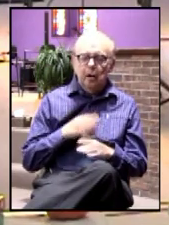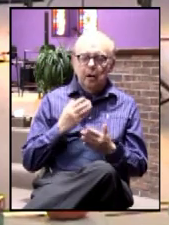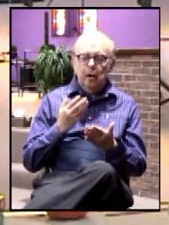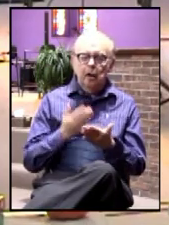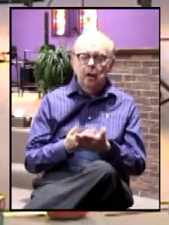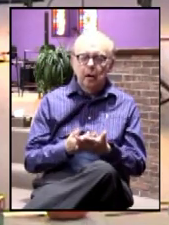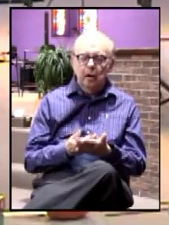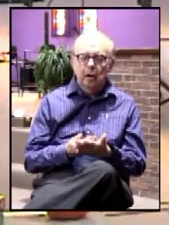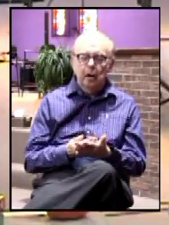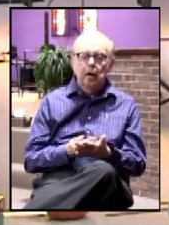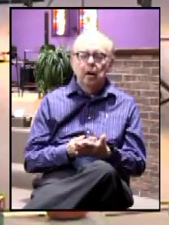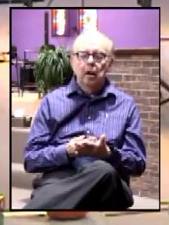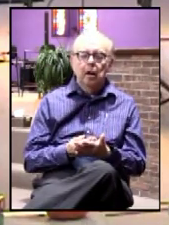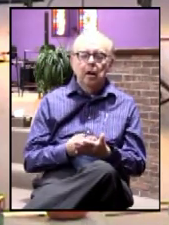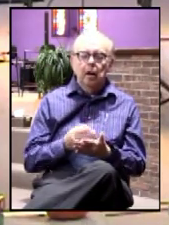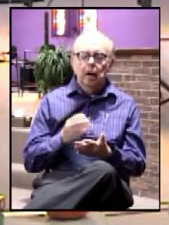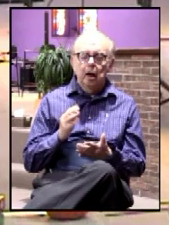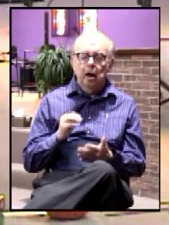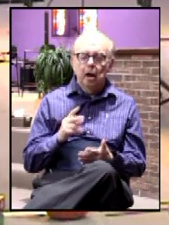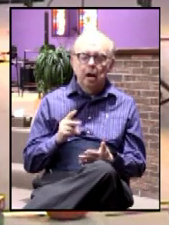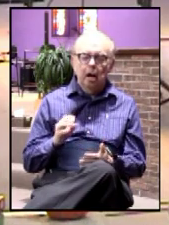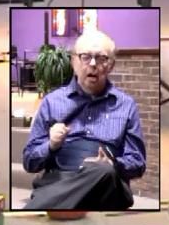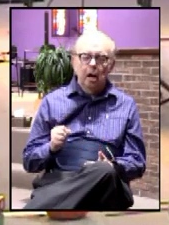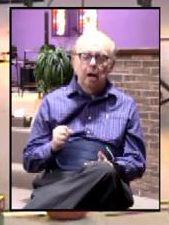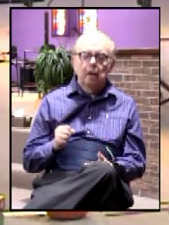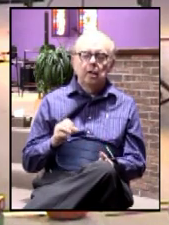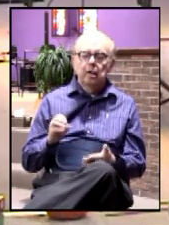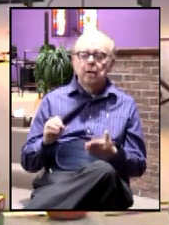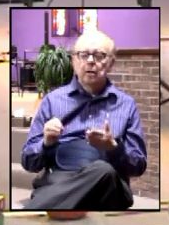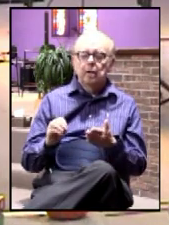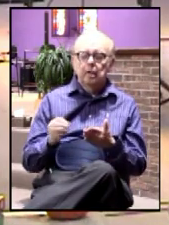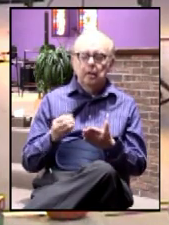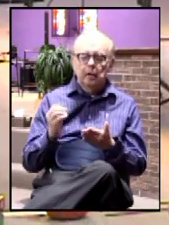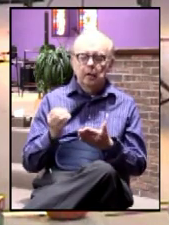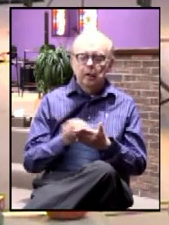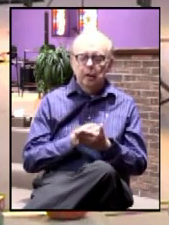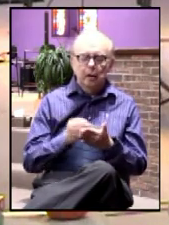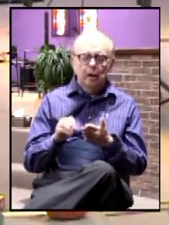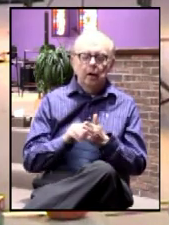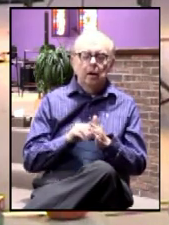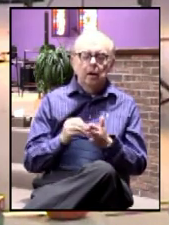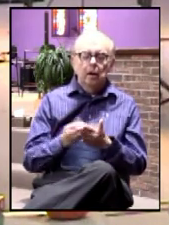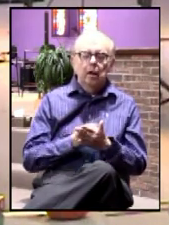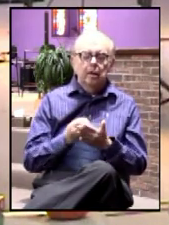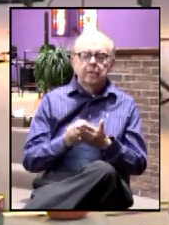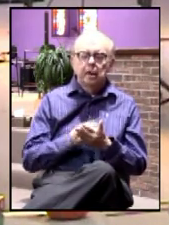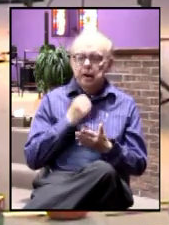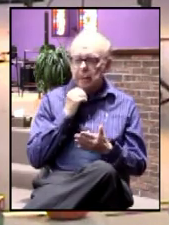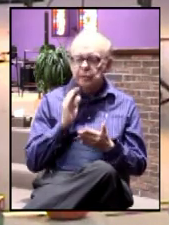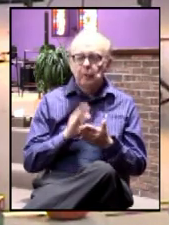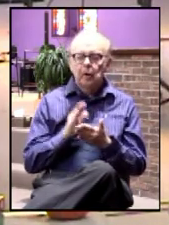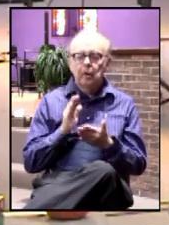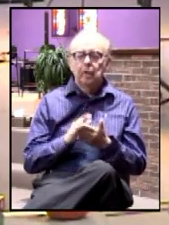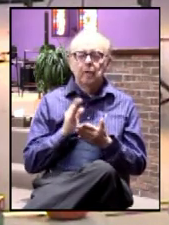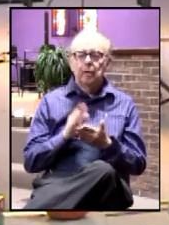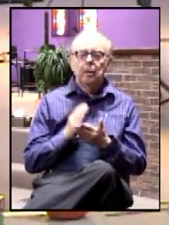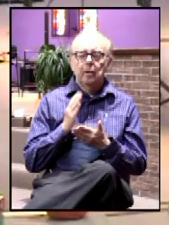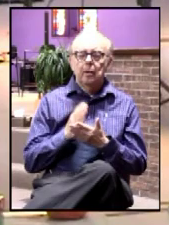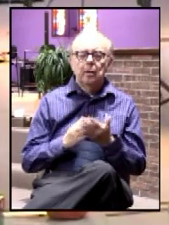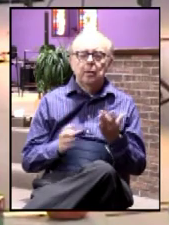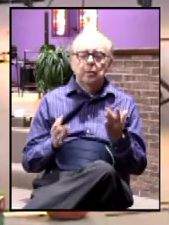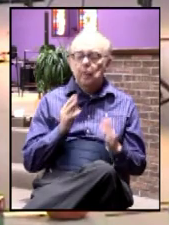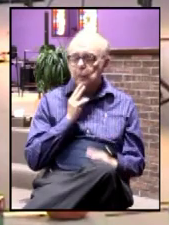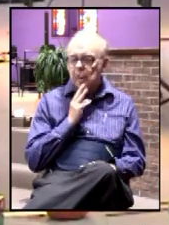time it gets to the Mississippi, the banks or New Orleans, it's not just a small little